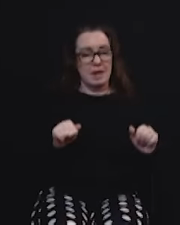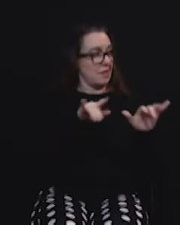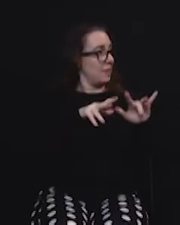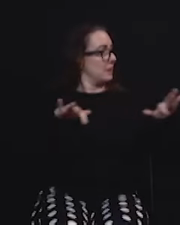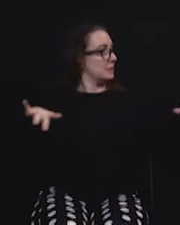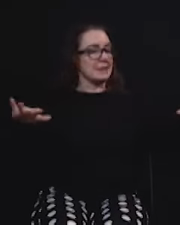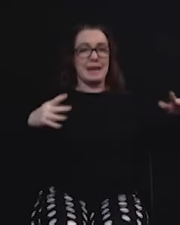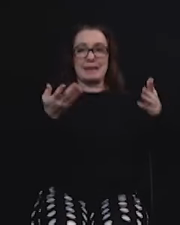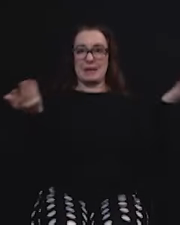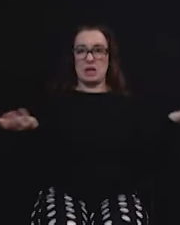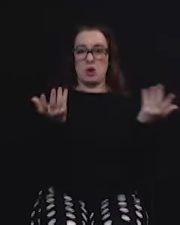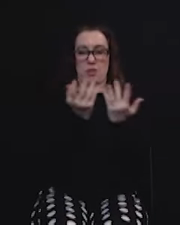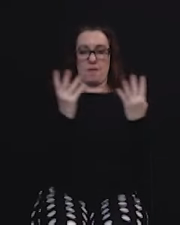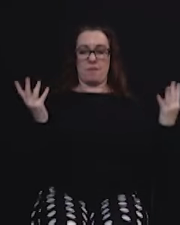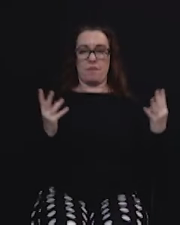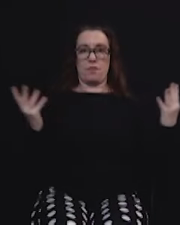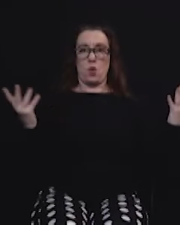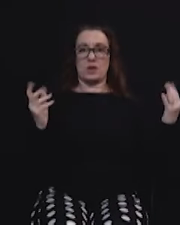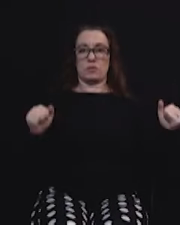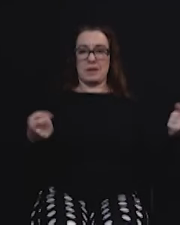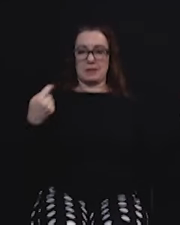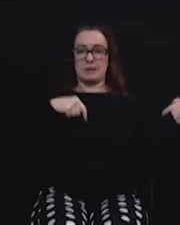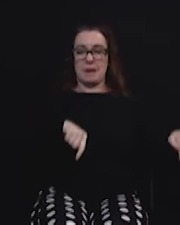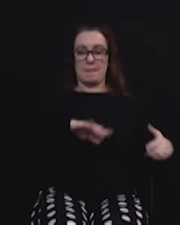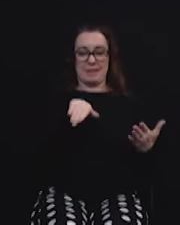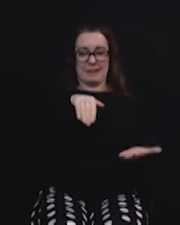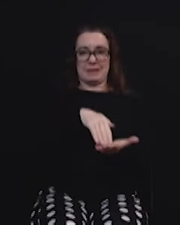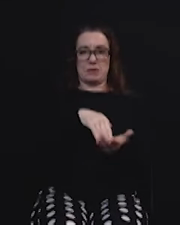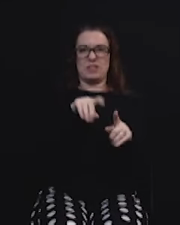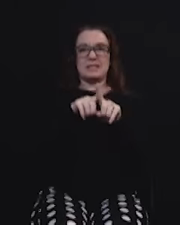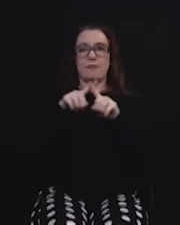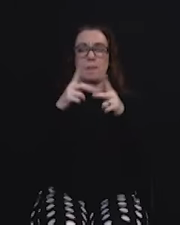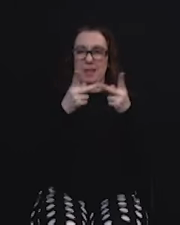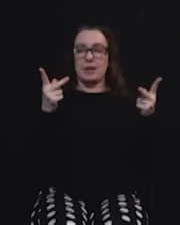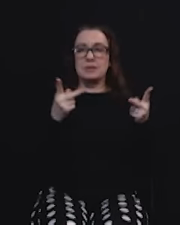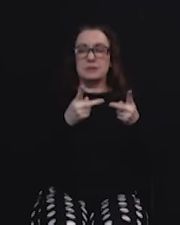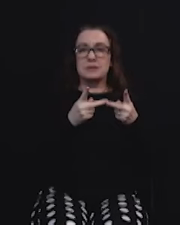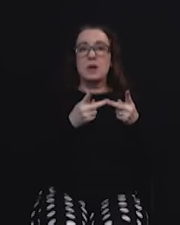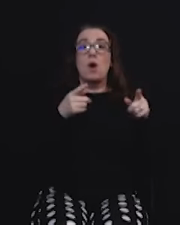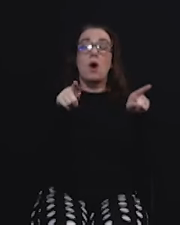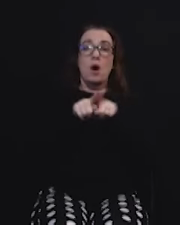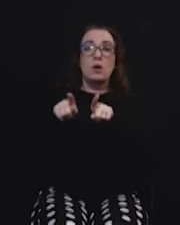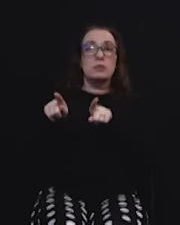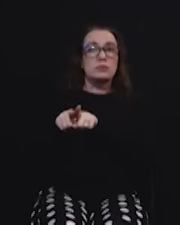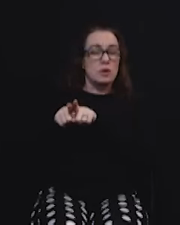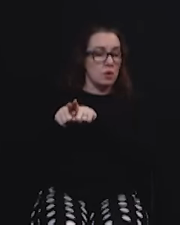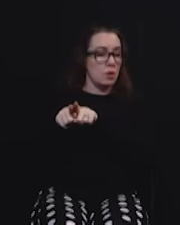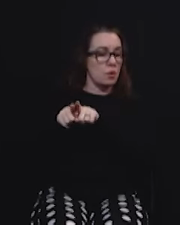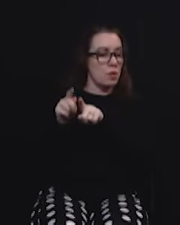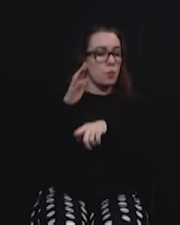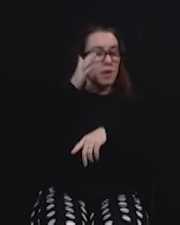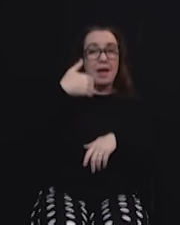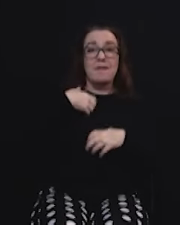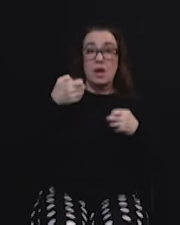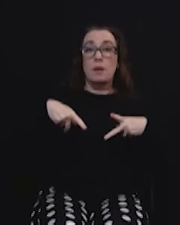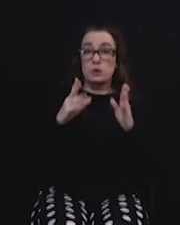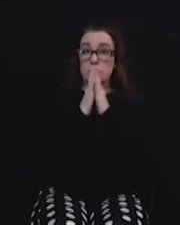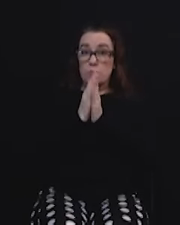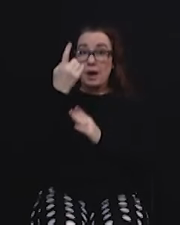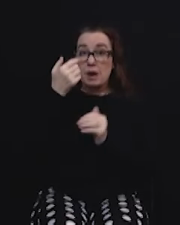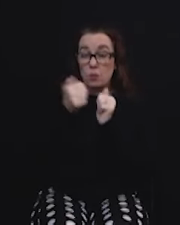and here on the floor as well and here in the center. There'll also be persons up front who would love the opportunity to pray with